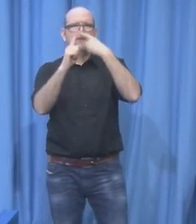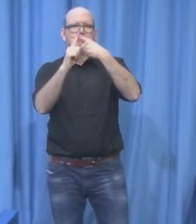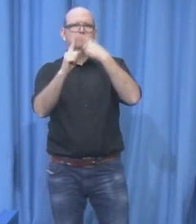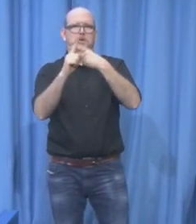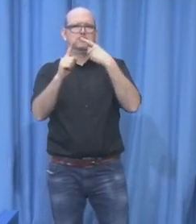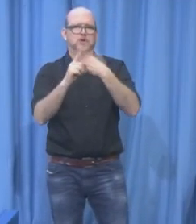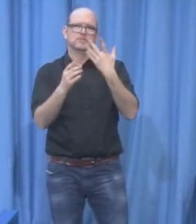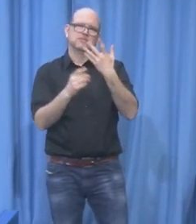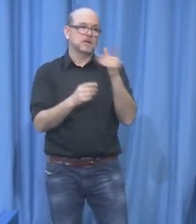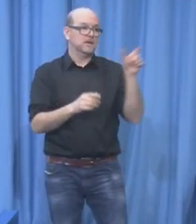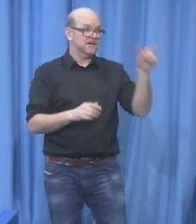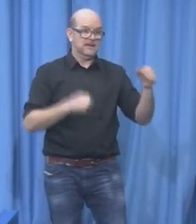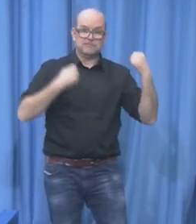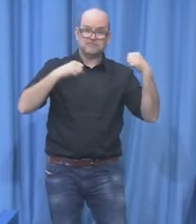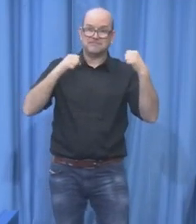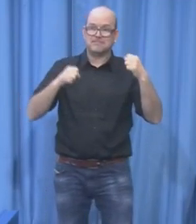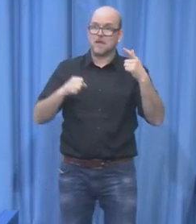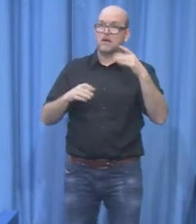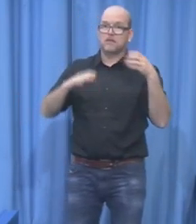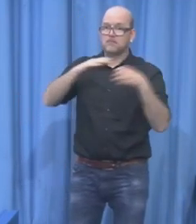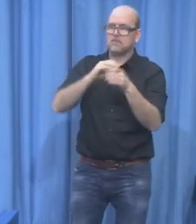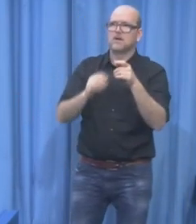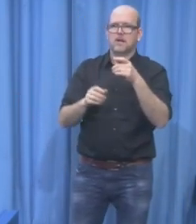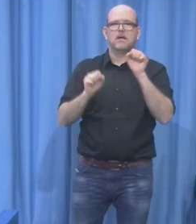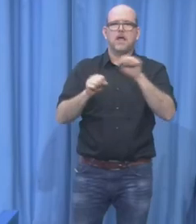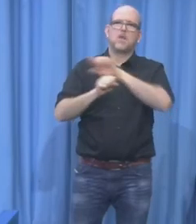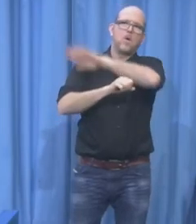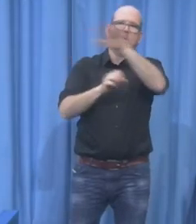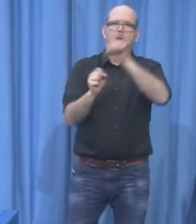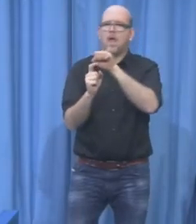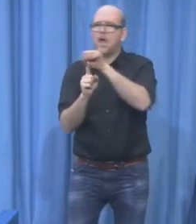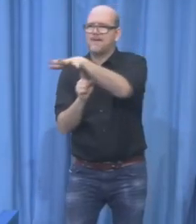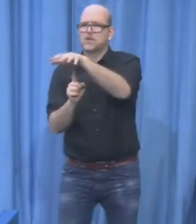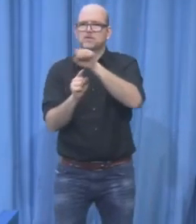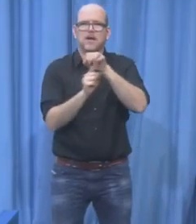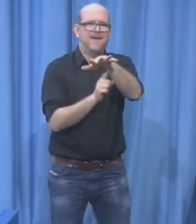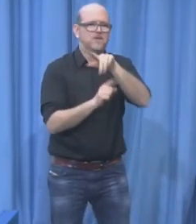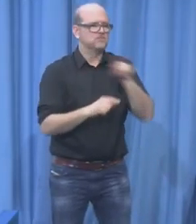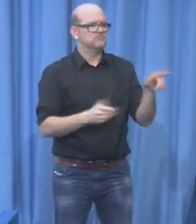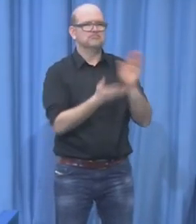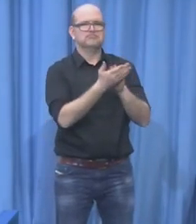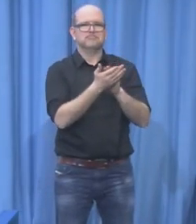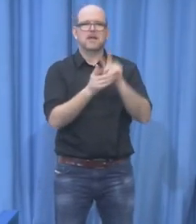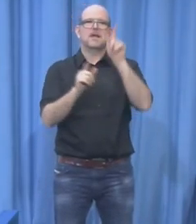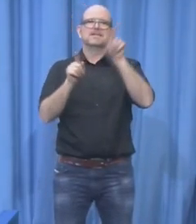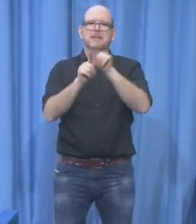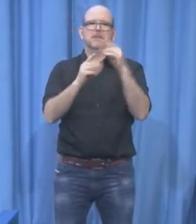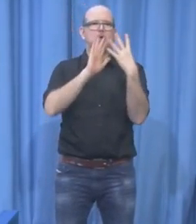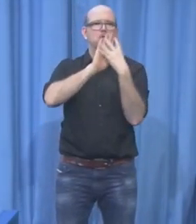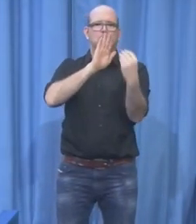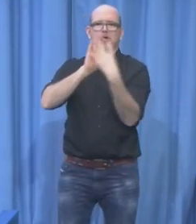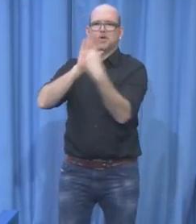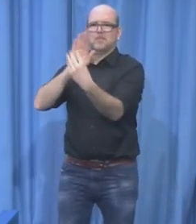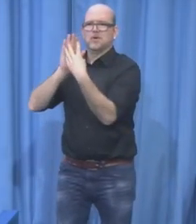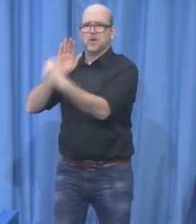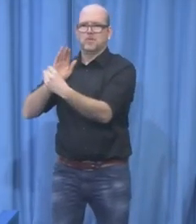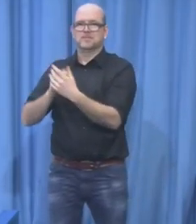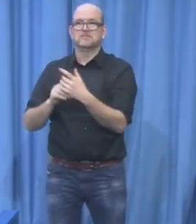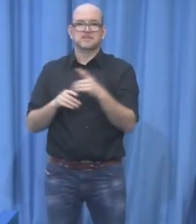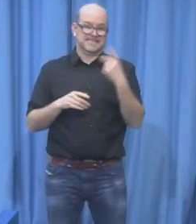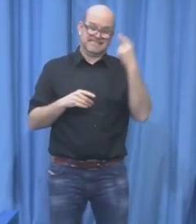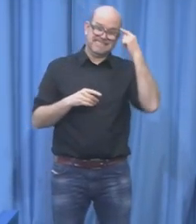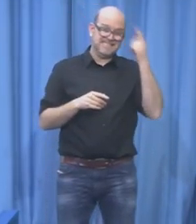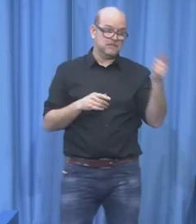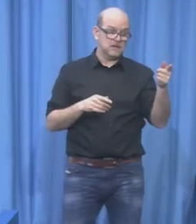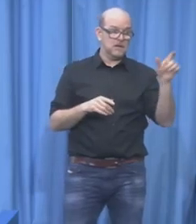Students get to gain skills and experience. They gain self-esteem, which is huge. We don't need to spend much time on that. We all know how big self-esteem